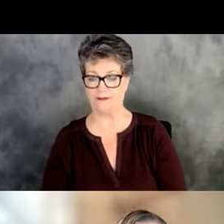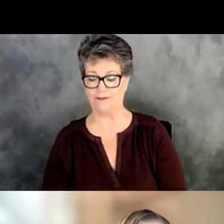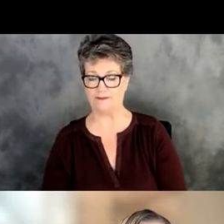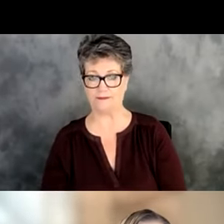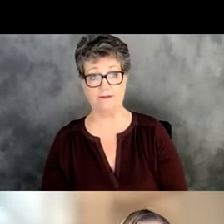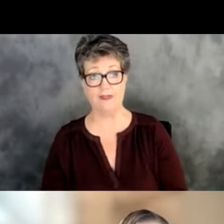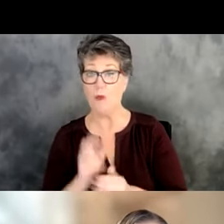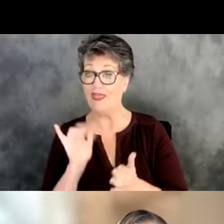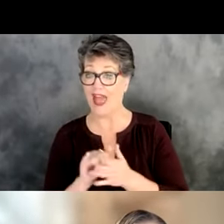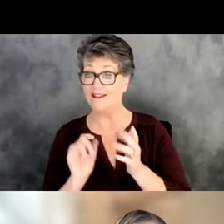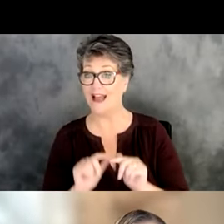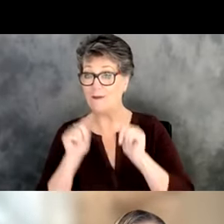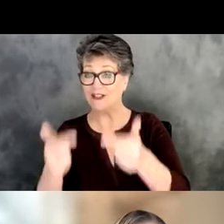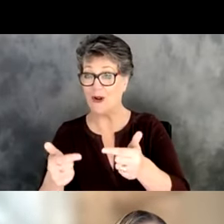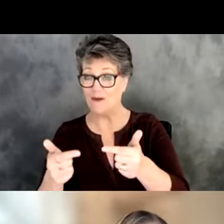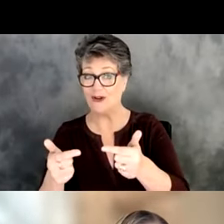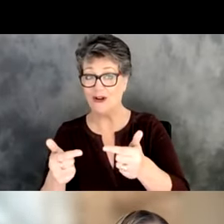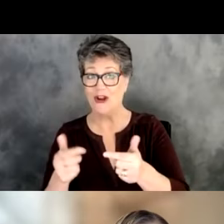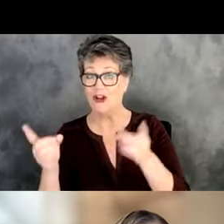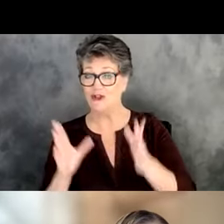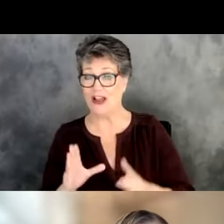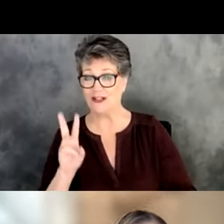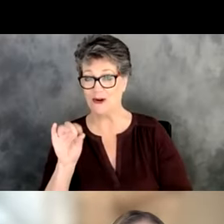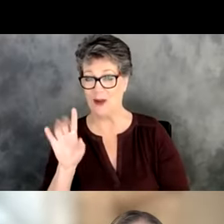And with that, I will pass it to Director Wayne.